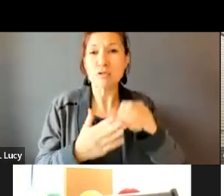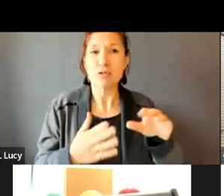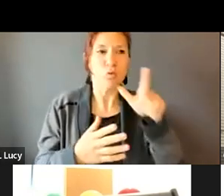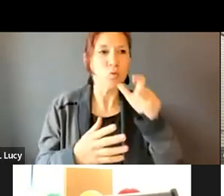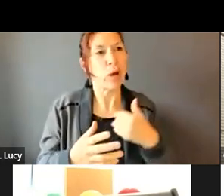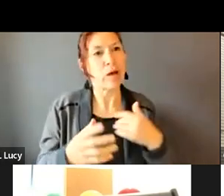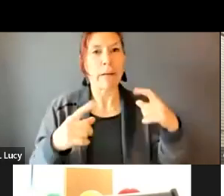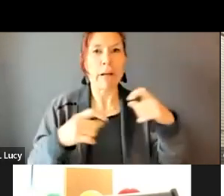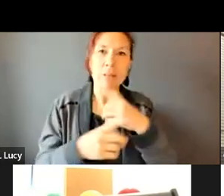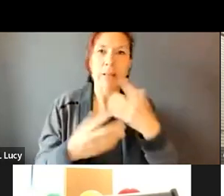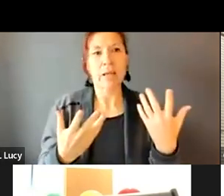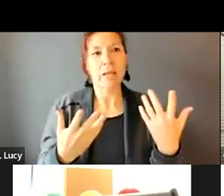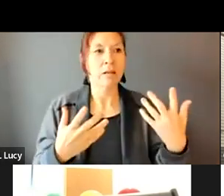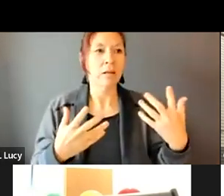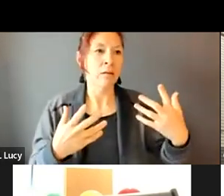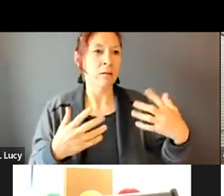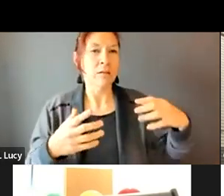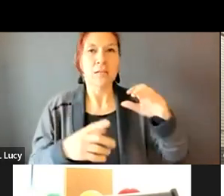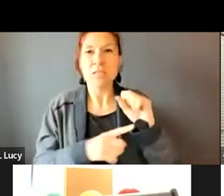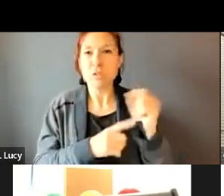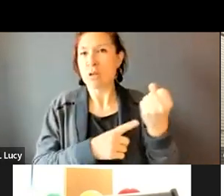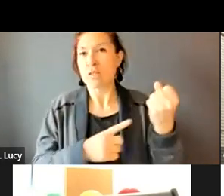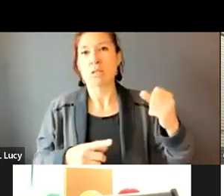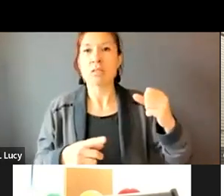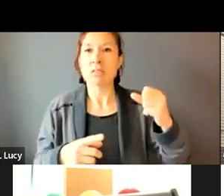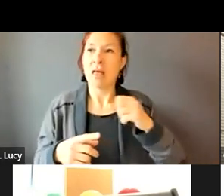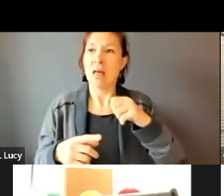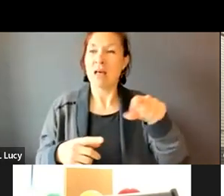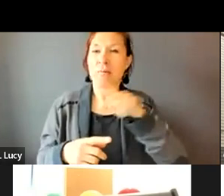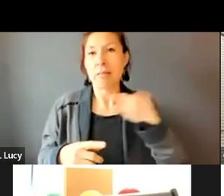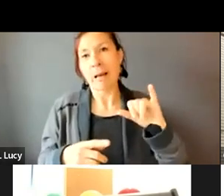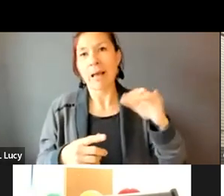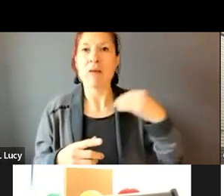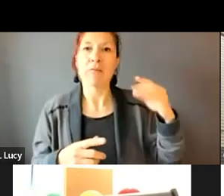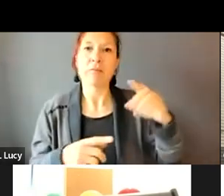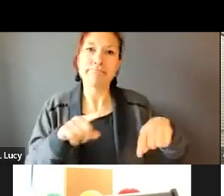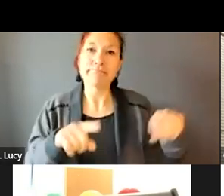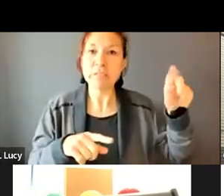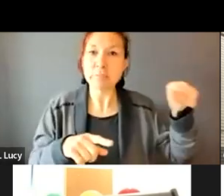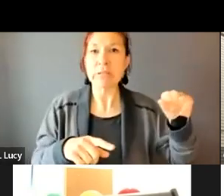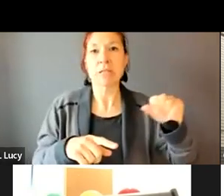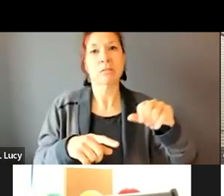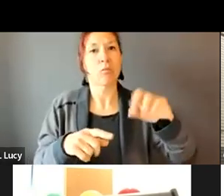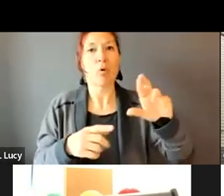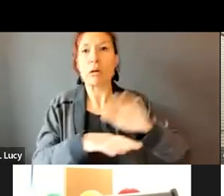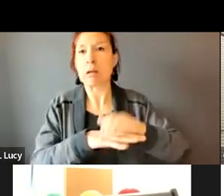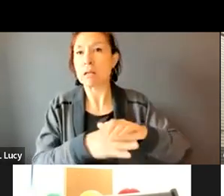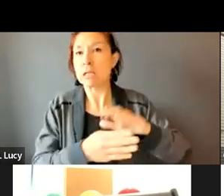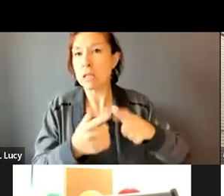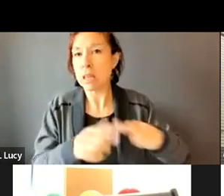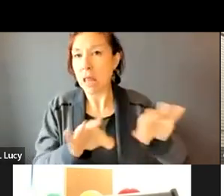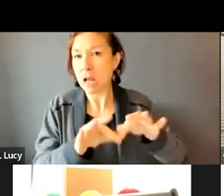into specialized programming over the summer and while I don't you know